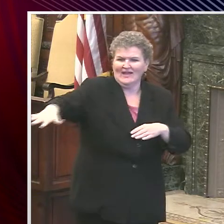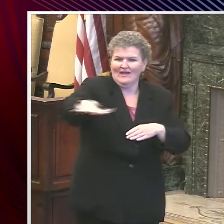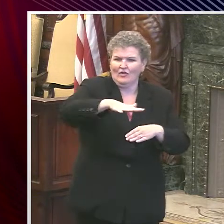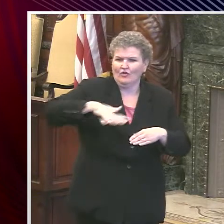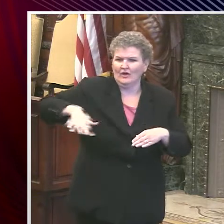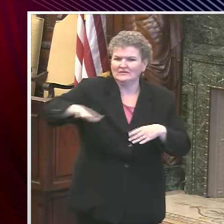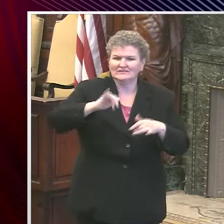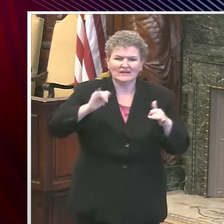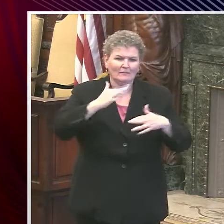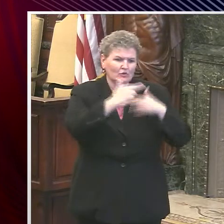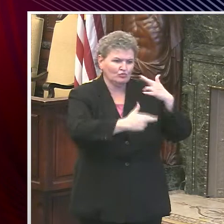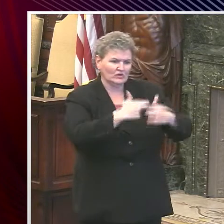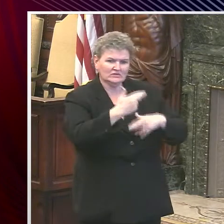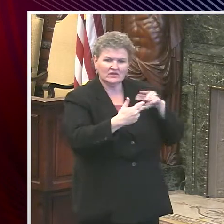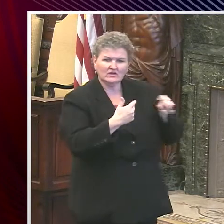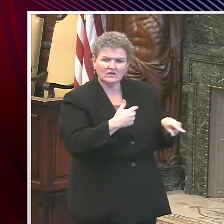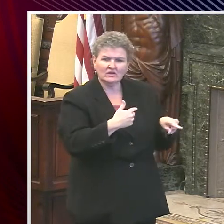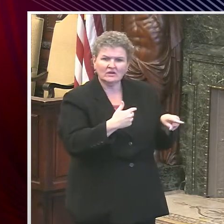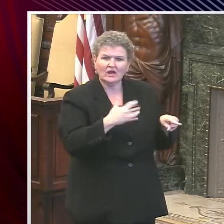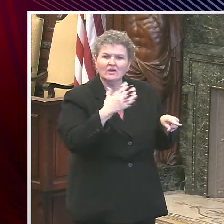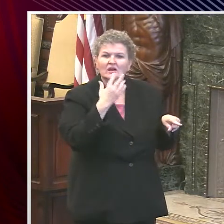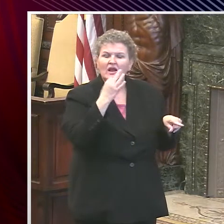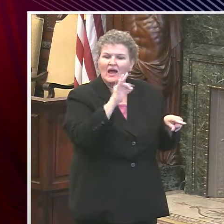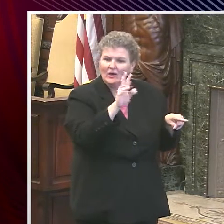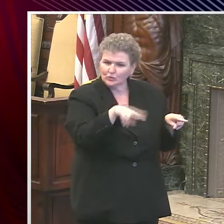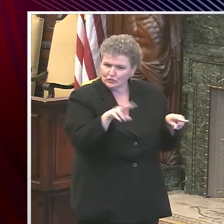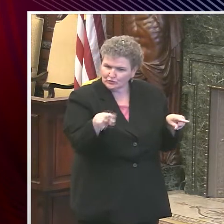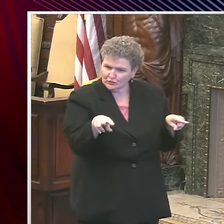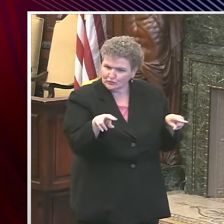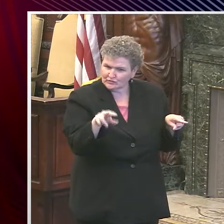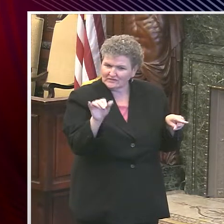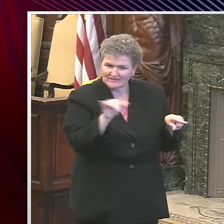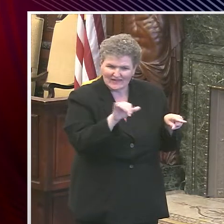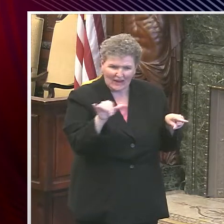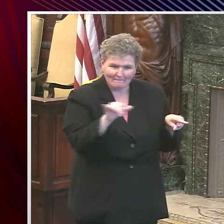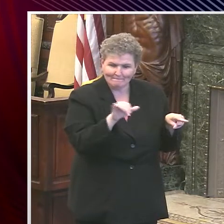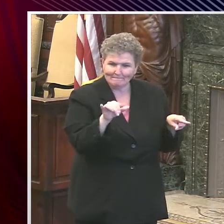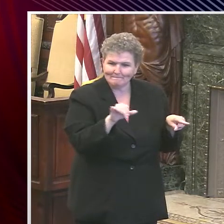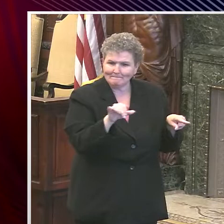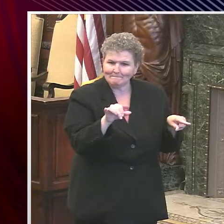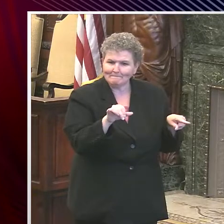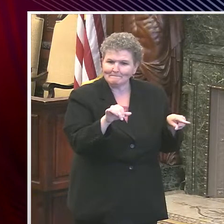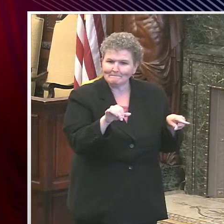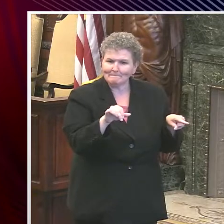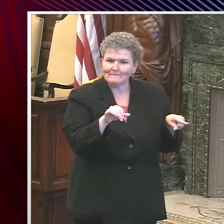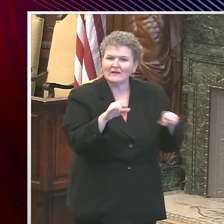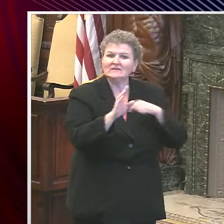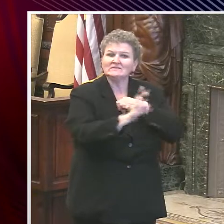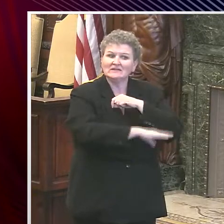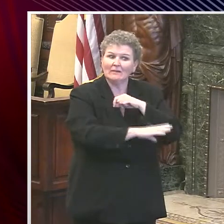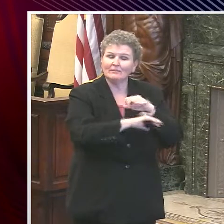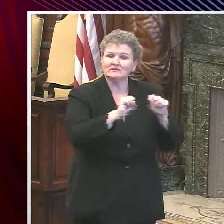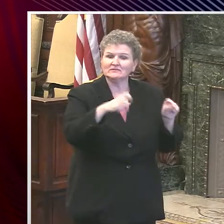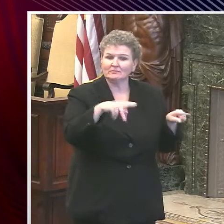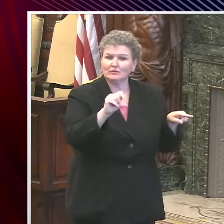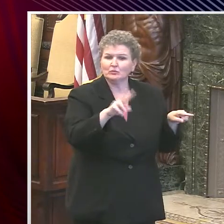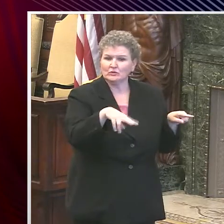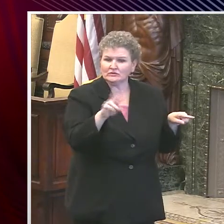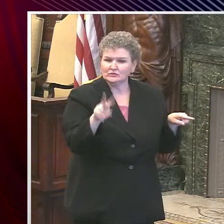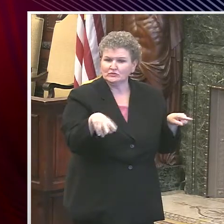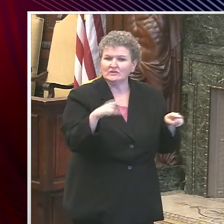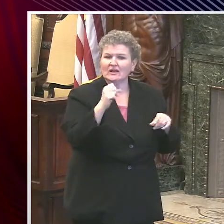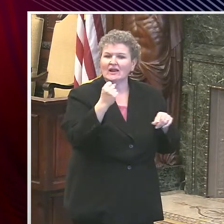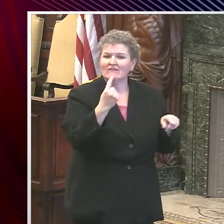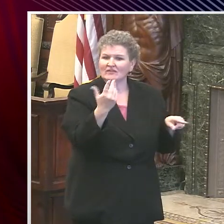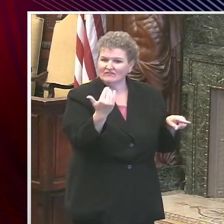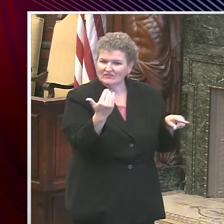which shows at 9:22 at 20:20 at 11 a.m. a recycling truck visited the block. The lines turn yellow